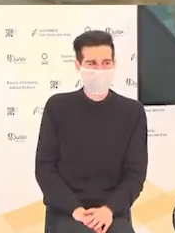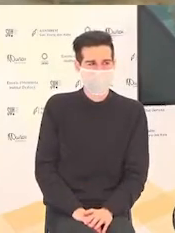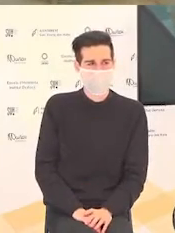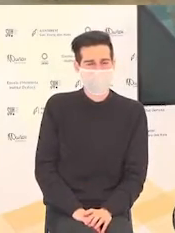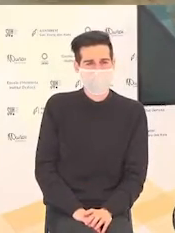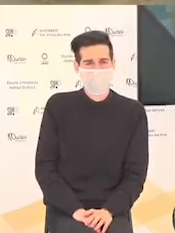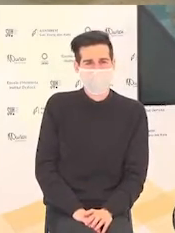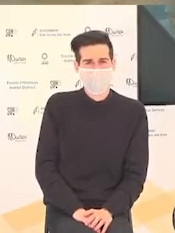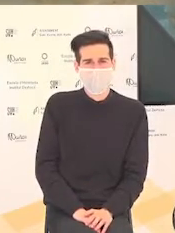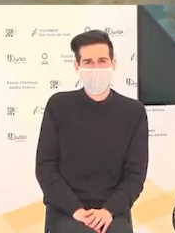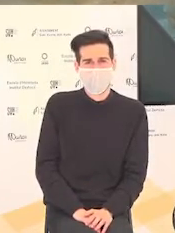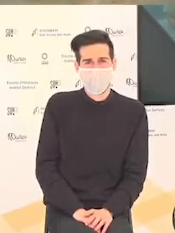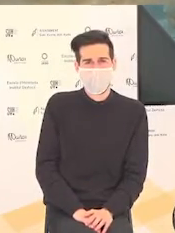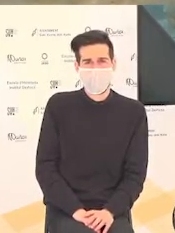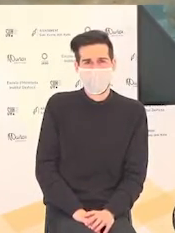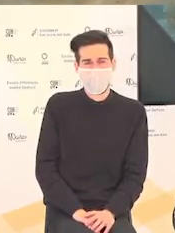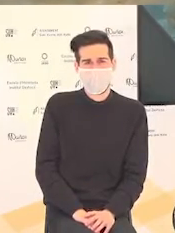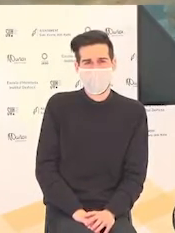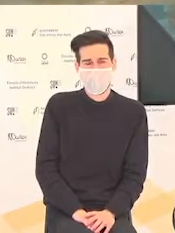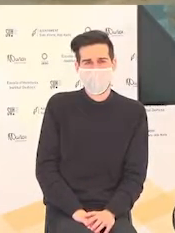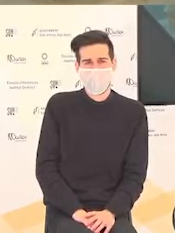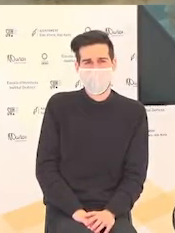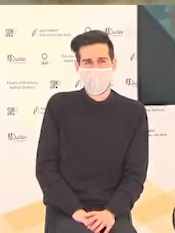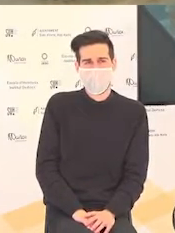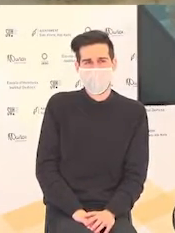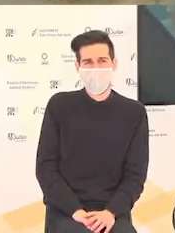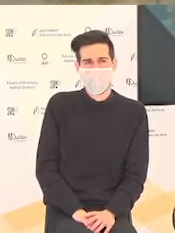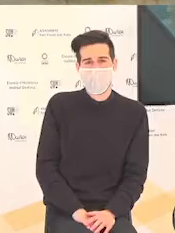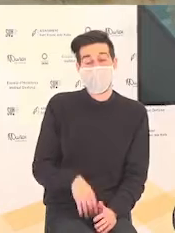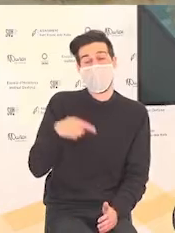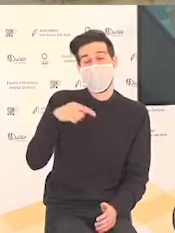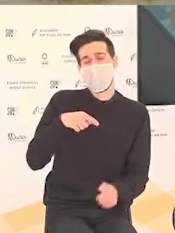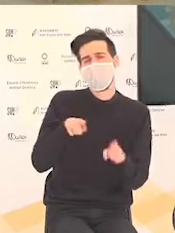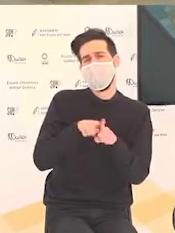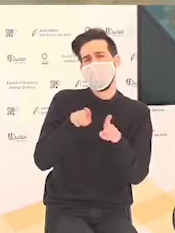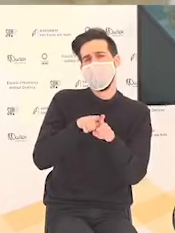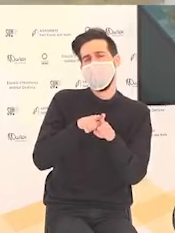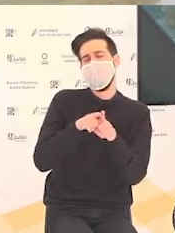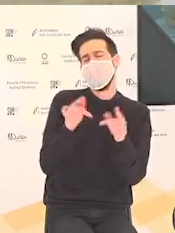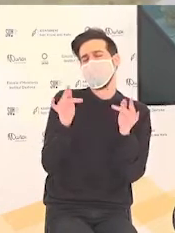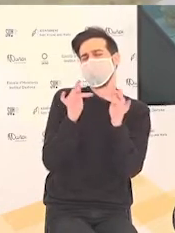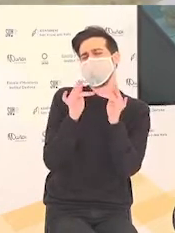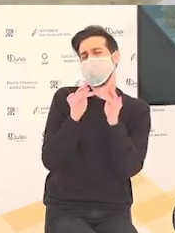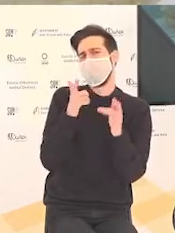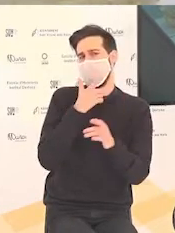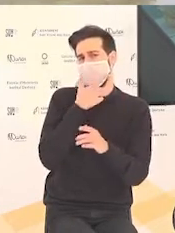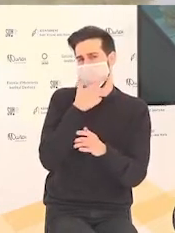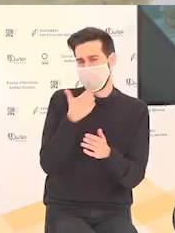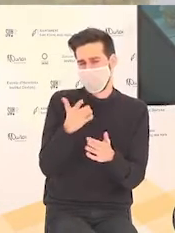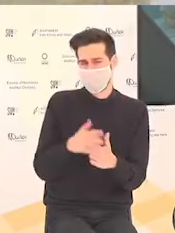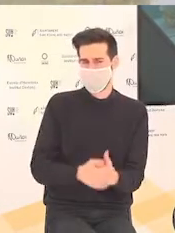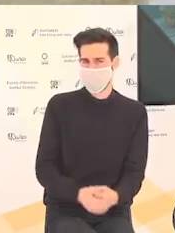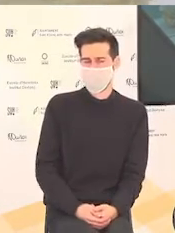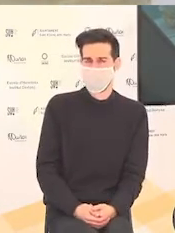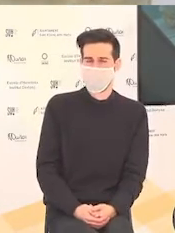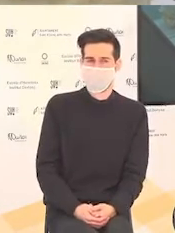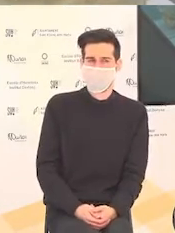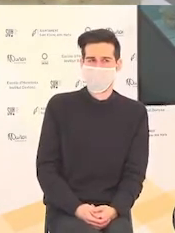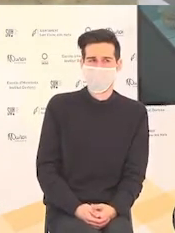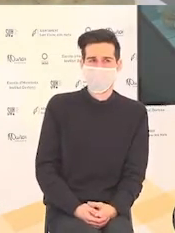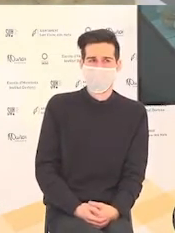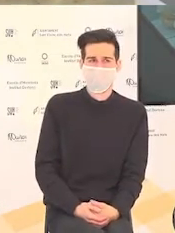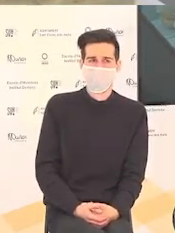Just to give a bit of color as well. Le da también un toque de color. Some people don't like the fresh passion because it's like